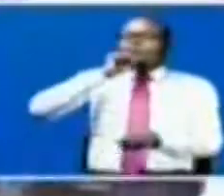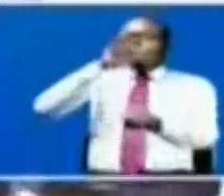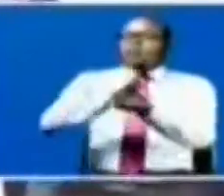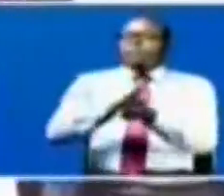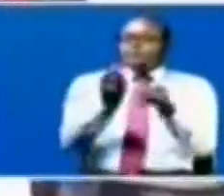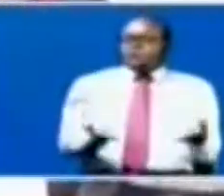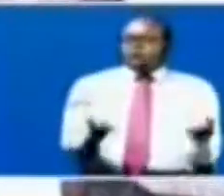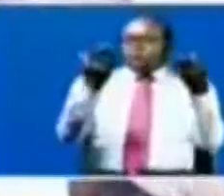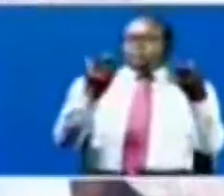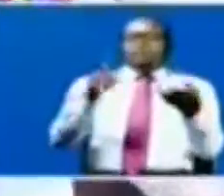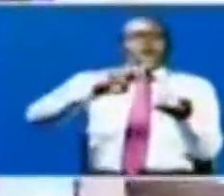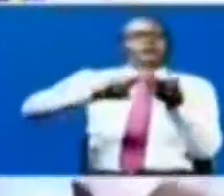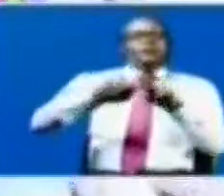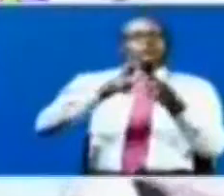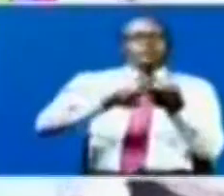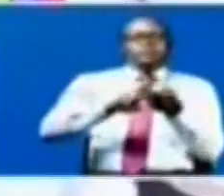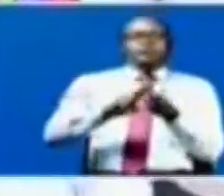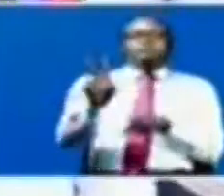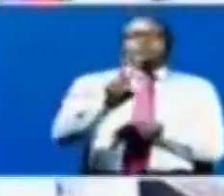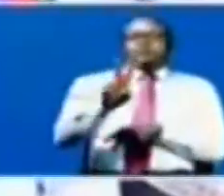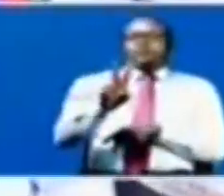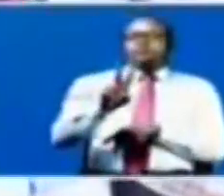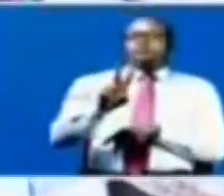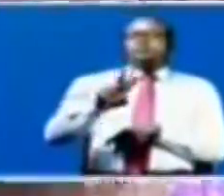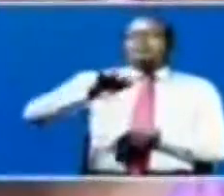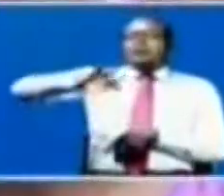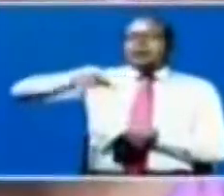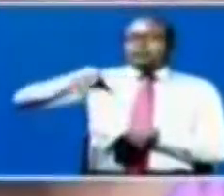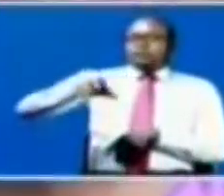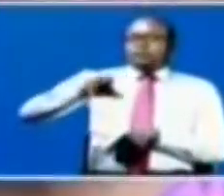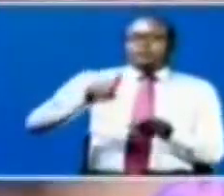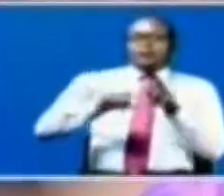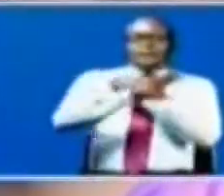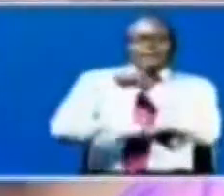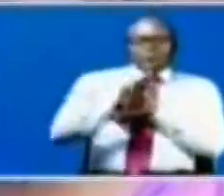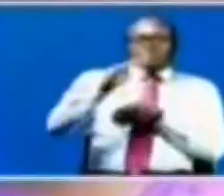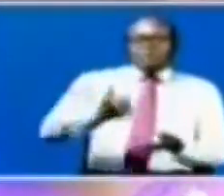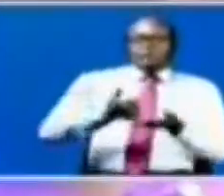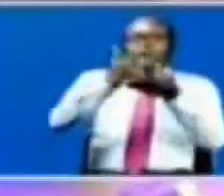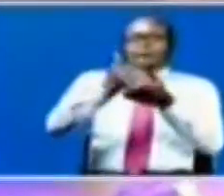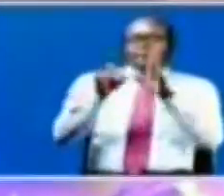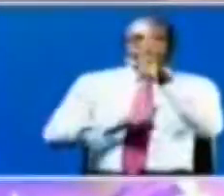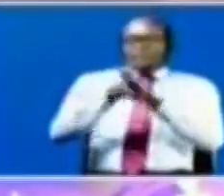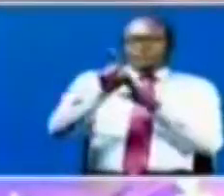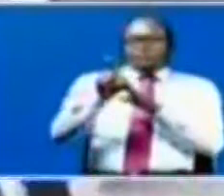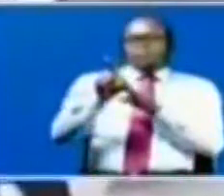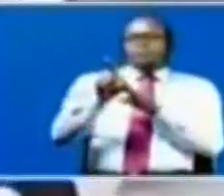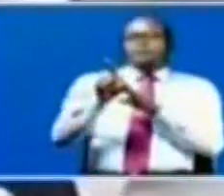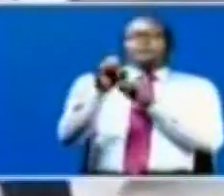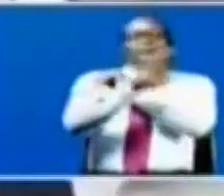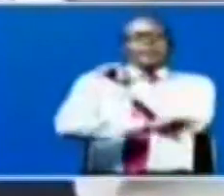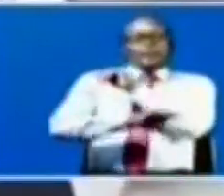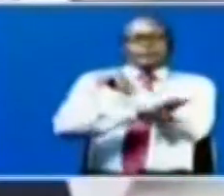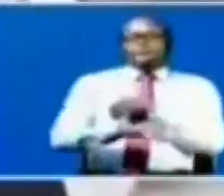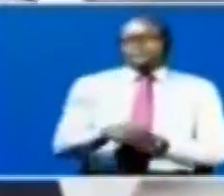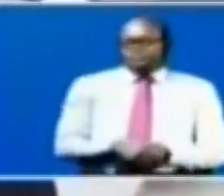kuboresha ushirikiano baina ya kaunti yake na taifa hilo ili kufanikisha miradi mbalimbali ya maendeleo kwa wananchi wake. This morning